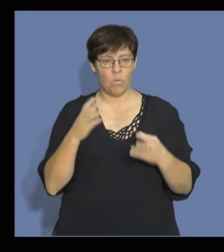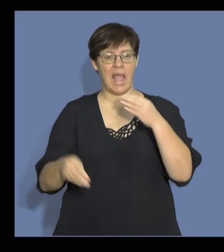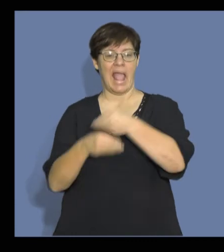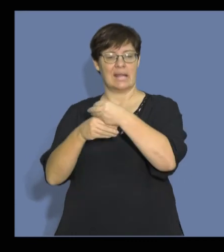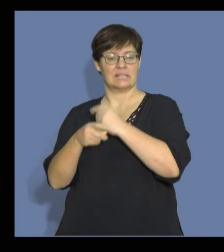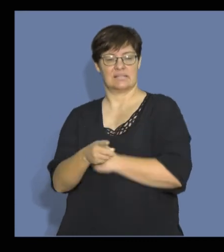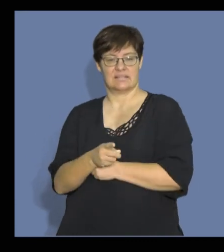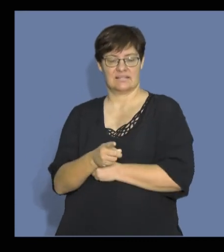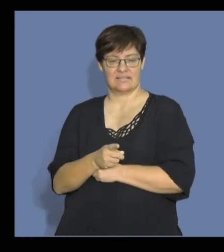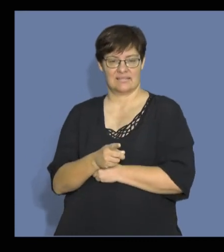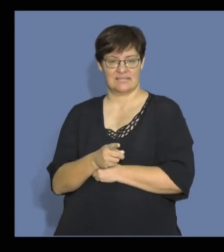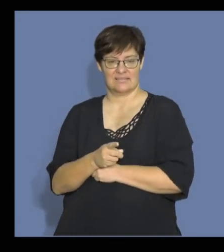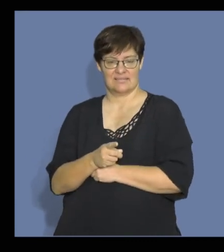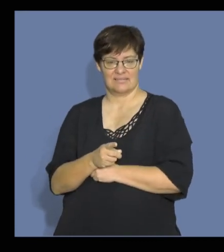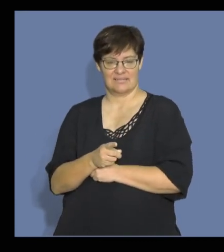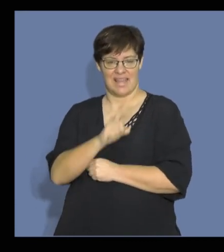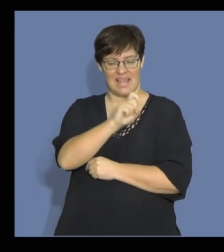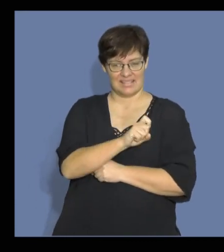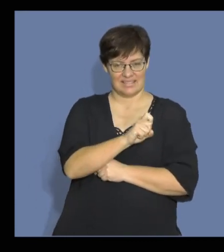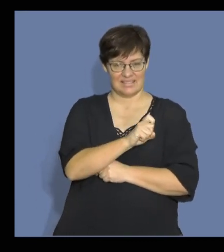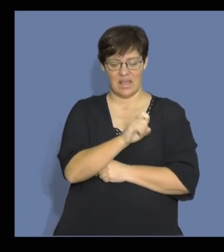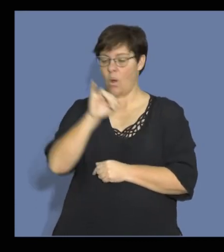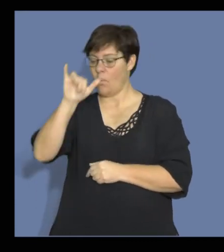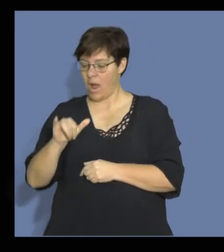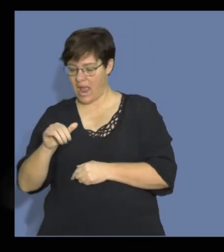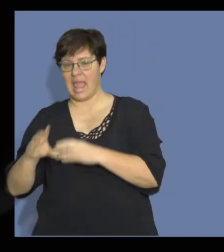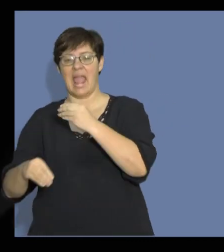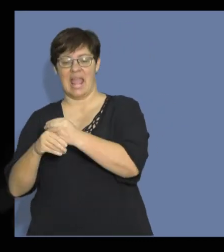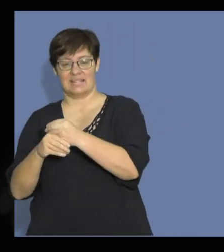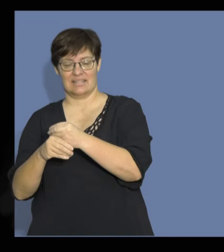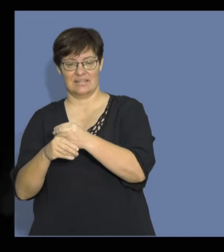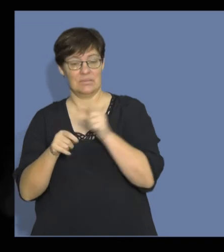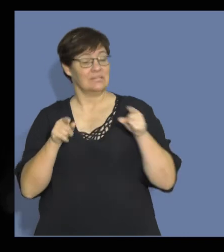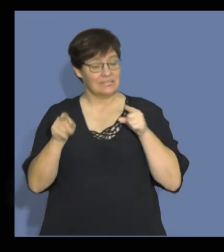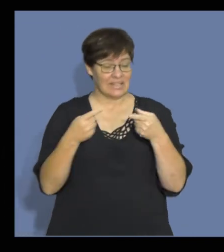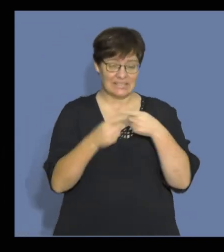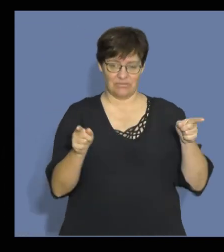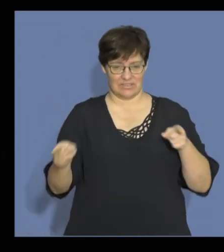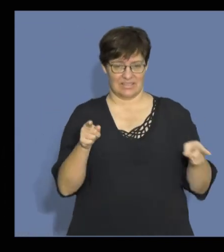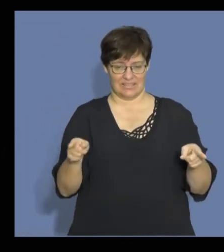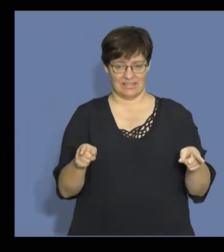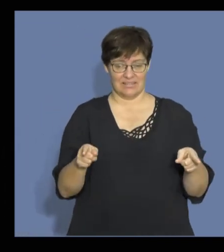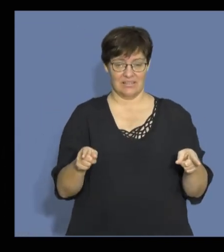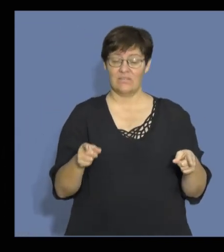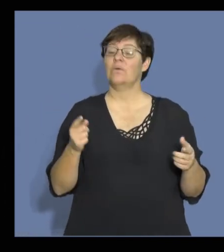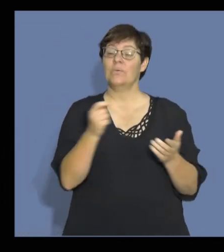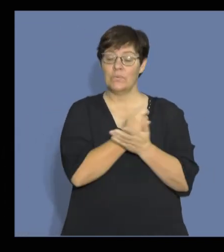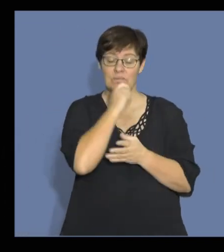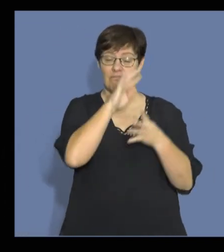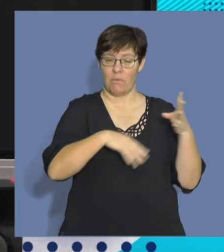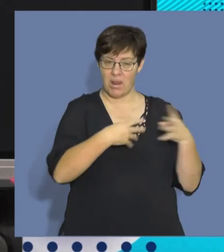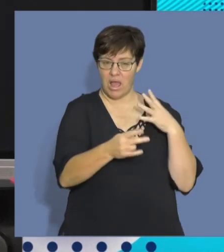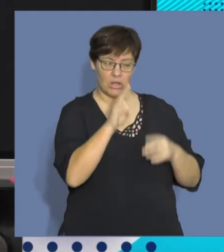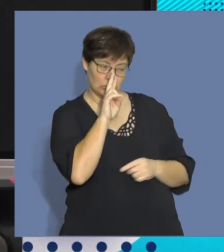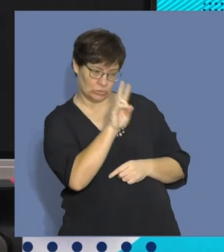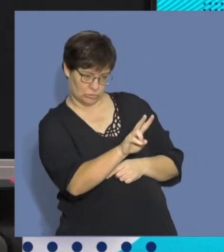now what I'm doing is I'm adding the x coordinates and I'm adding the y coordinates. And so please don't make this mistake. Every time that you use a formula,